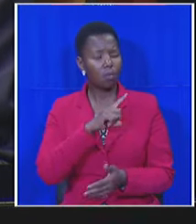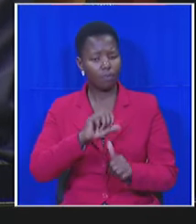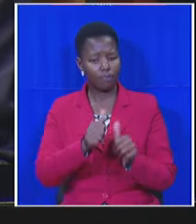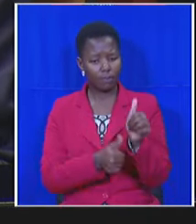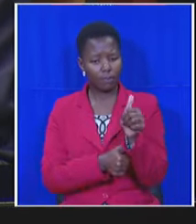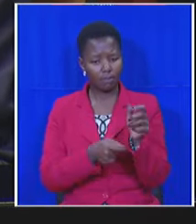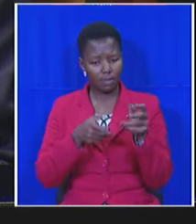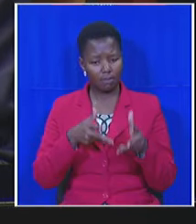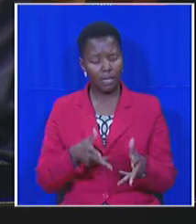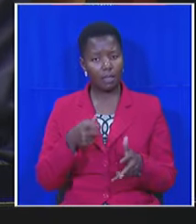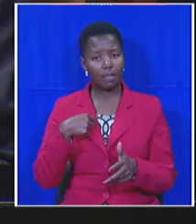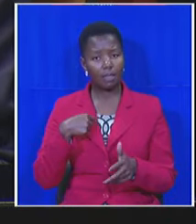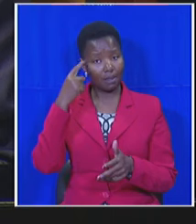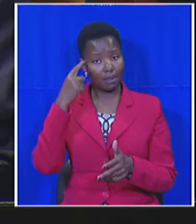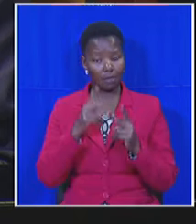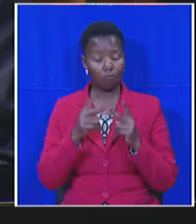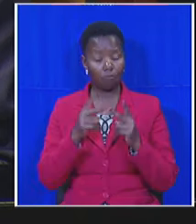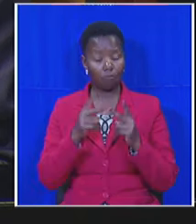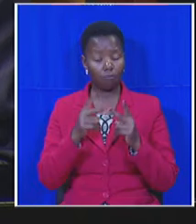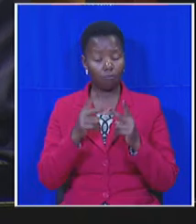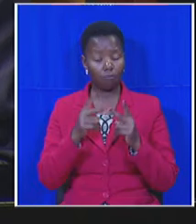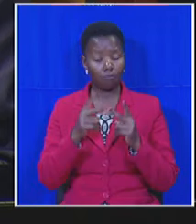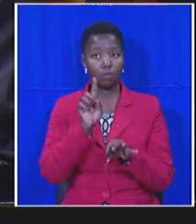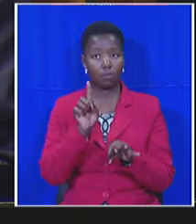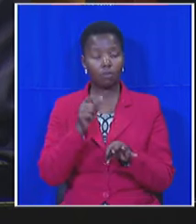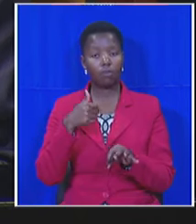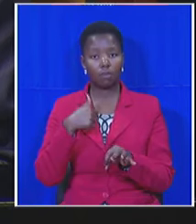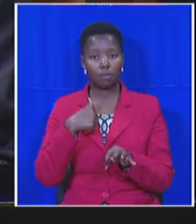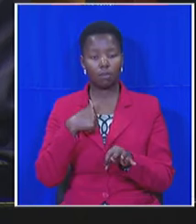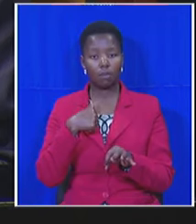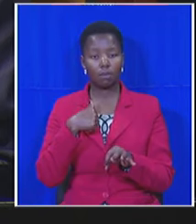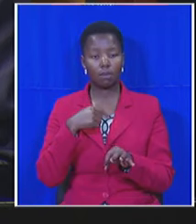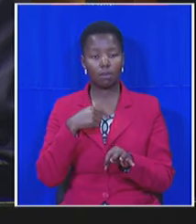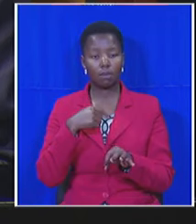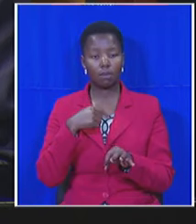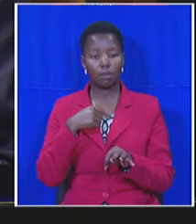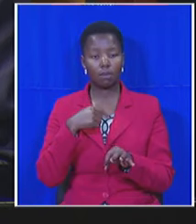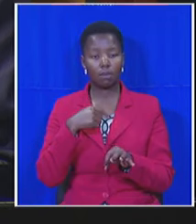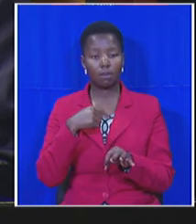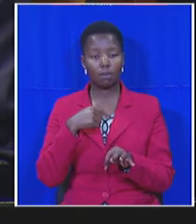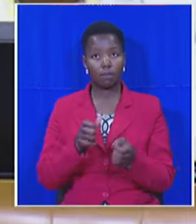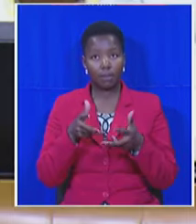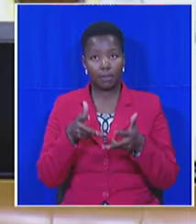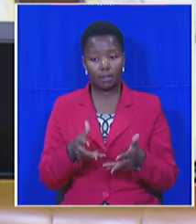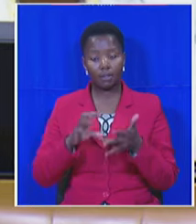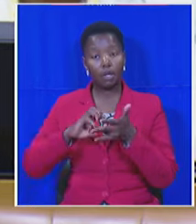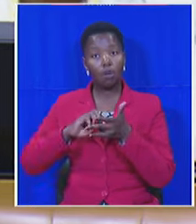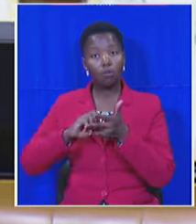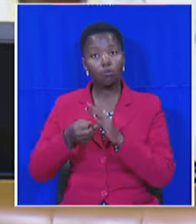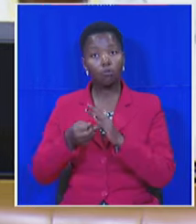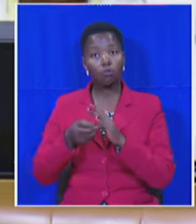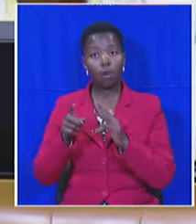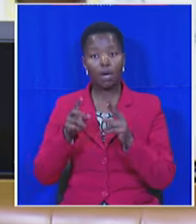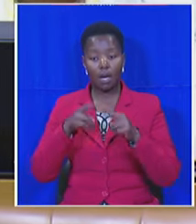think it's important to make a very significant note that this was an attempt to sabotage the national